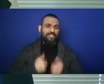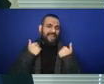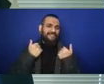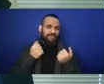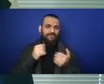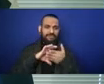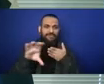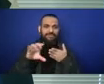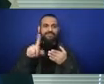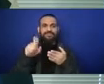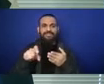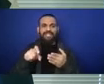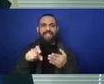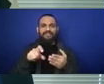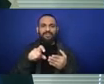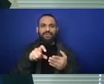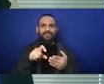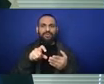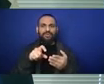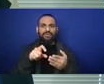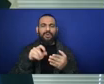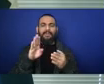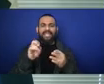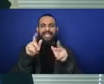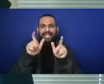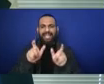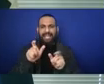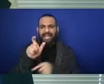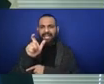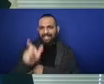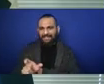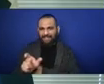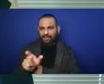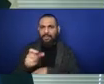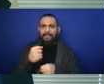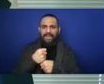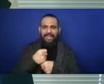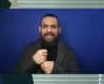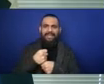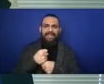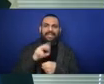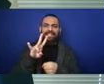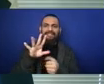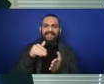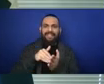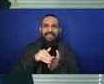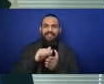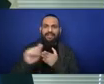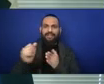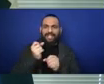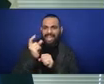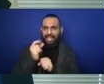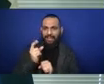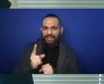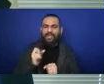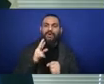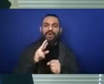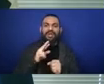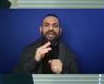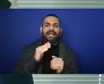an individual making up to $75,000 annually, or a head of household filer making up